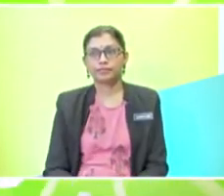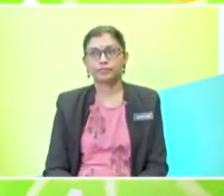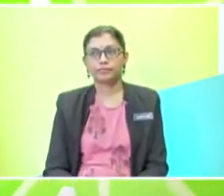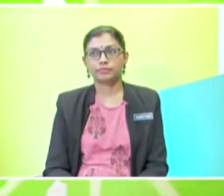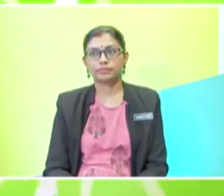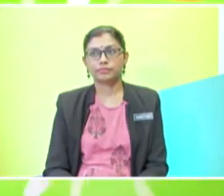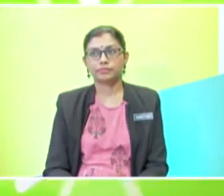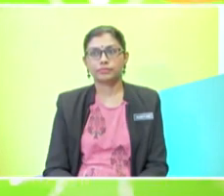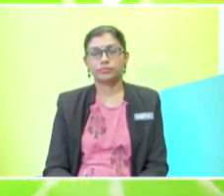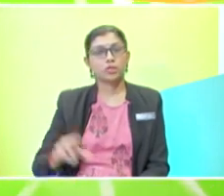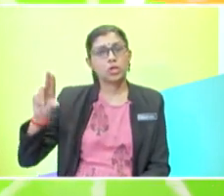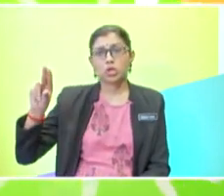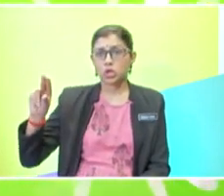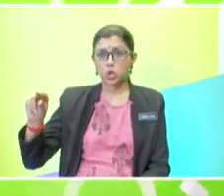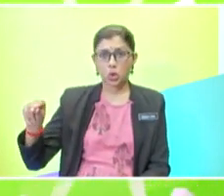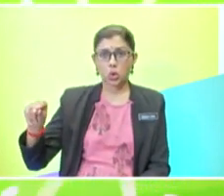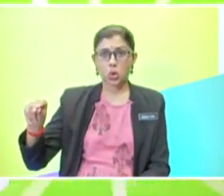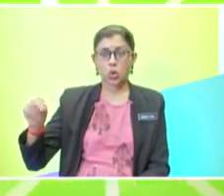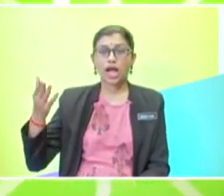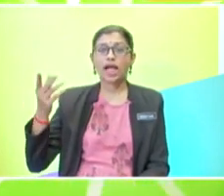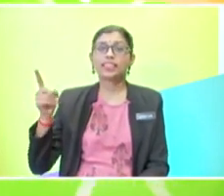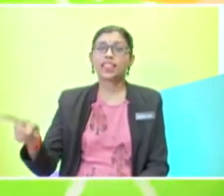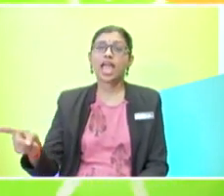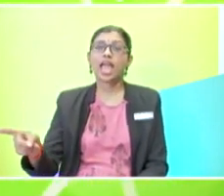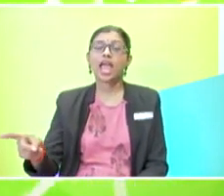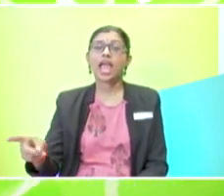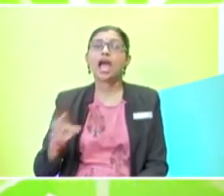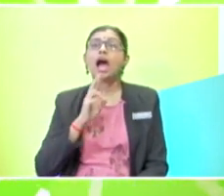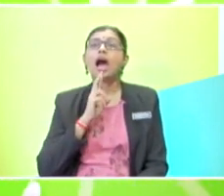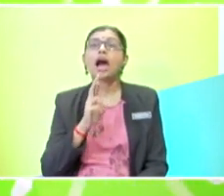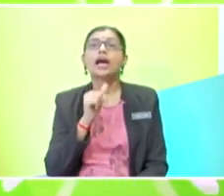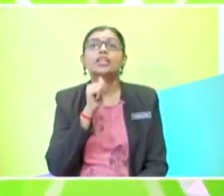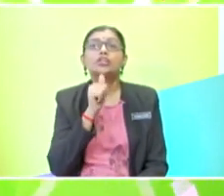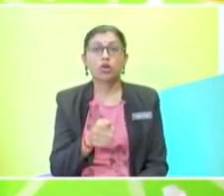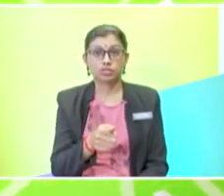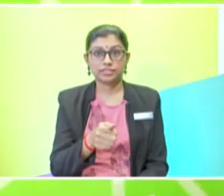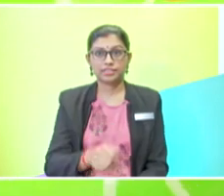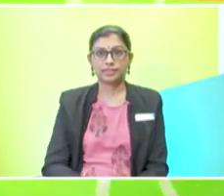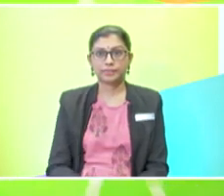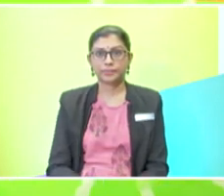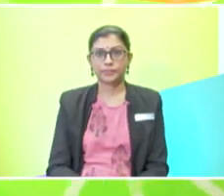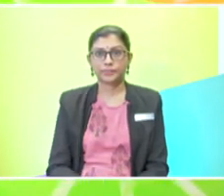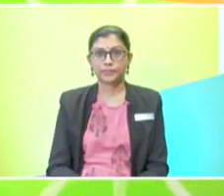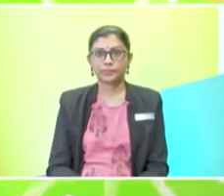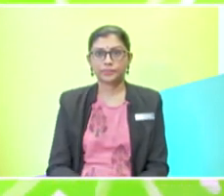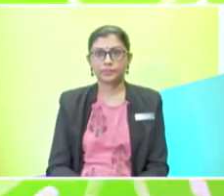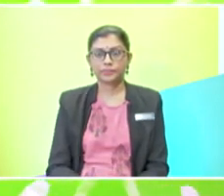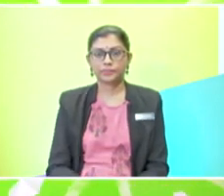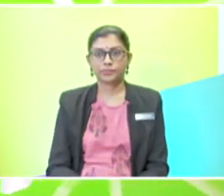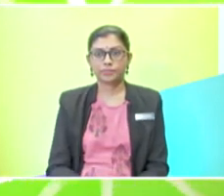There aren't. No, there aren't. No, there aren't. Okay, good. Well done. Well done. Now,